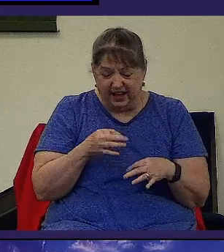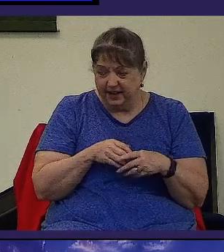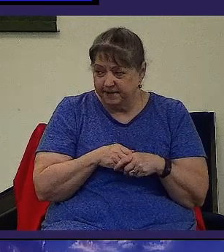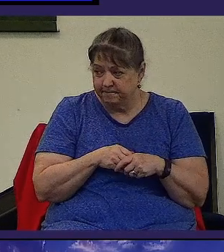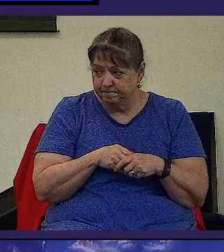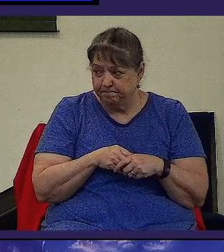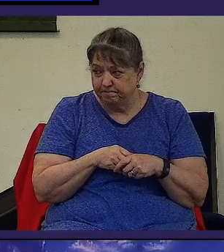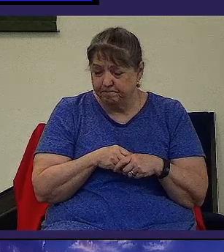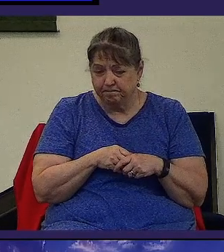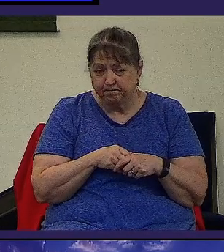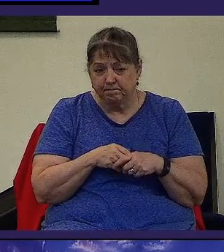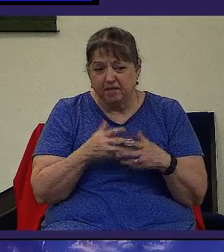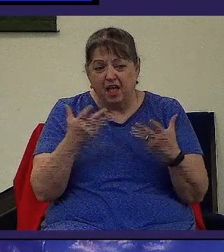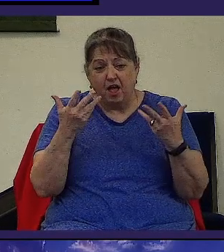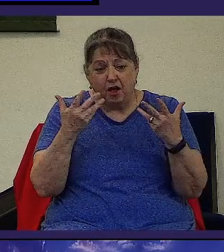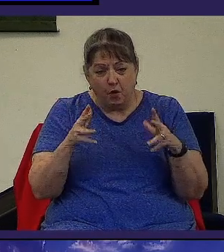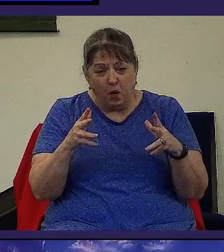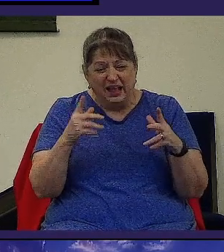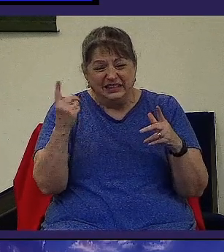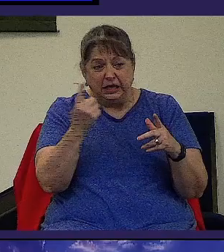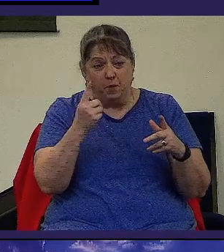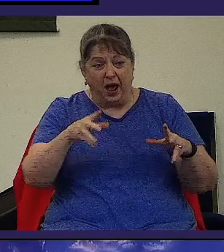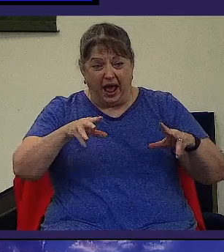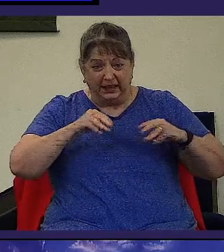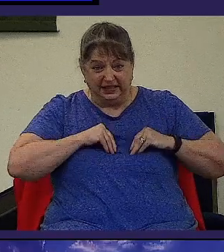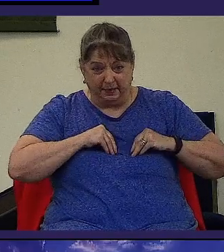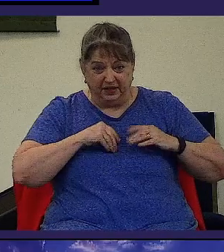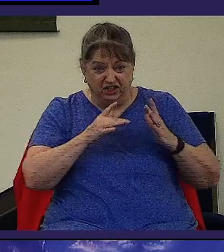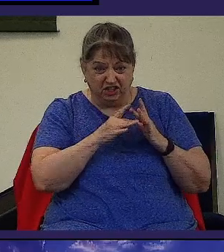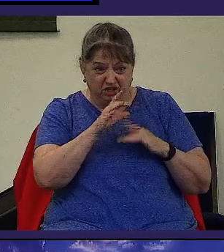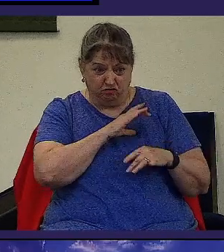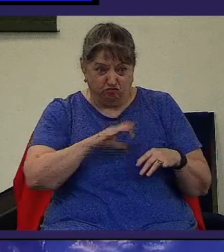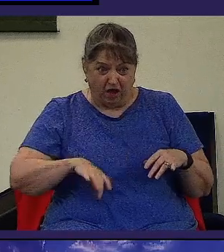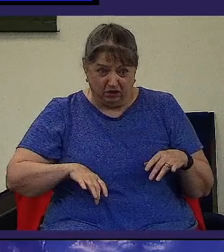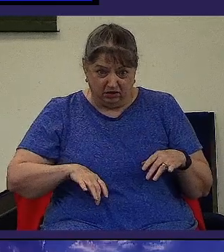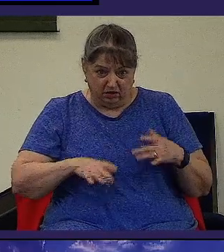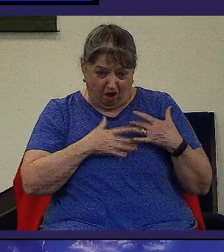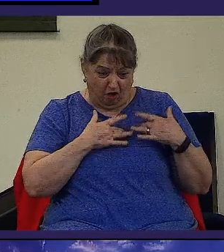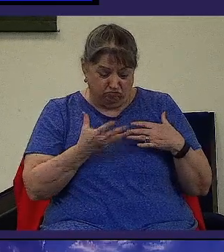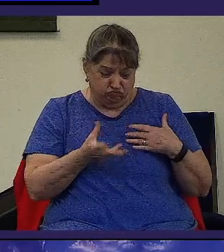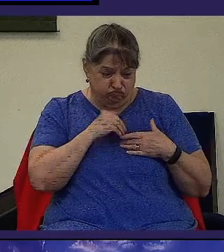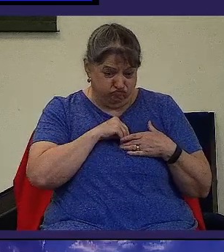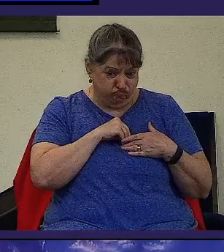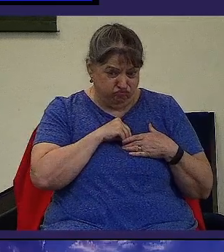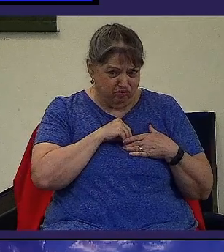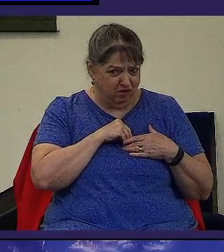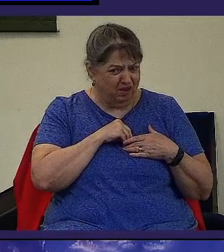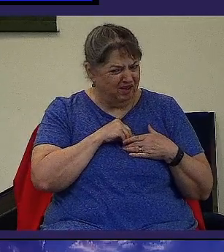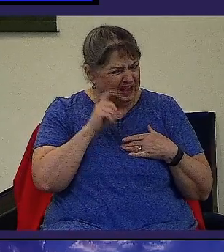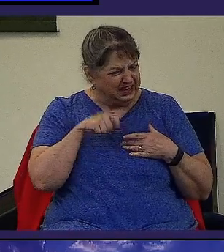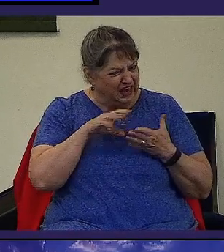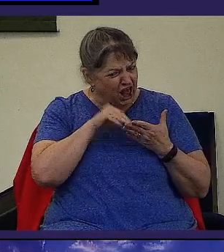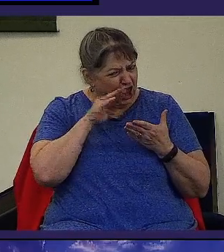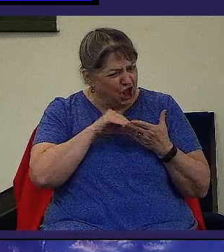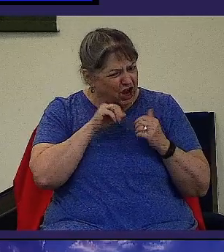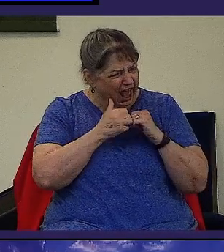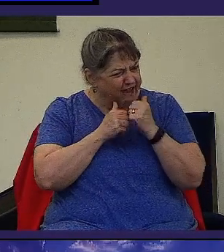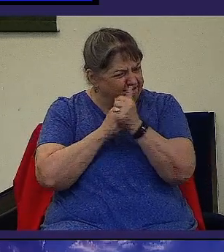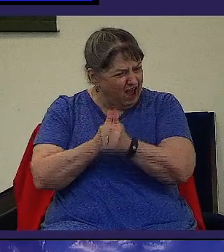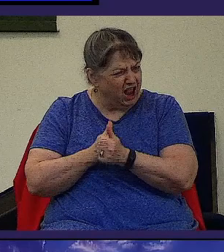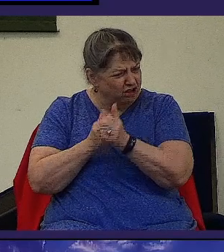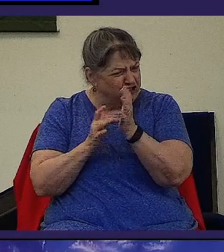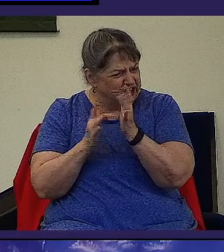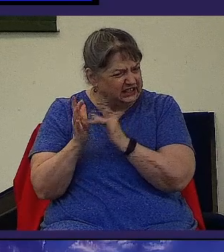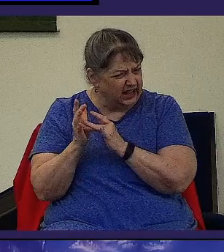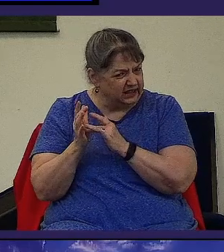once somebody becomes a new believer a christian um they need to be discipled and we have